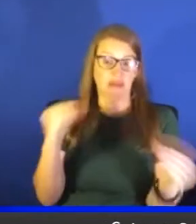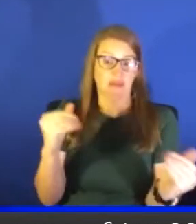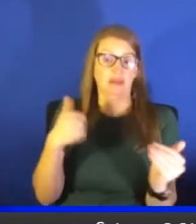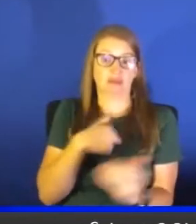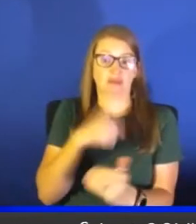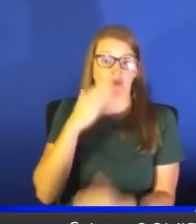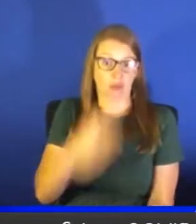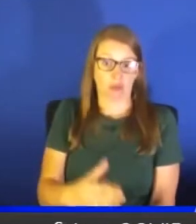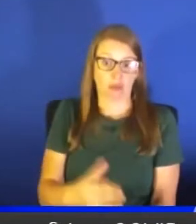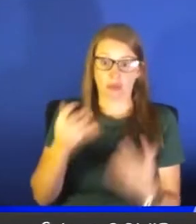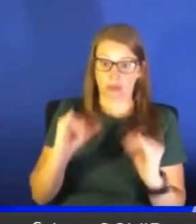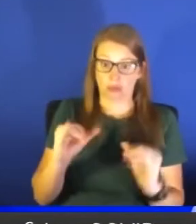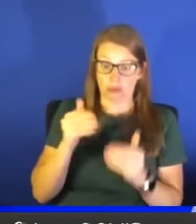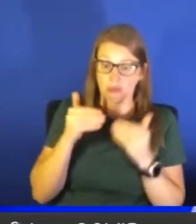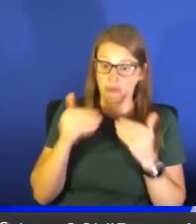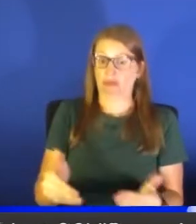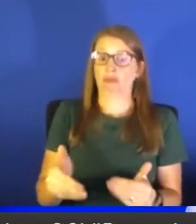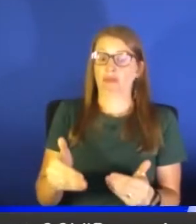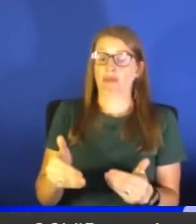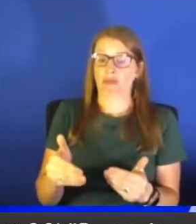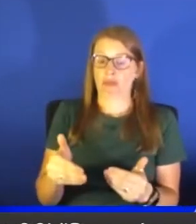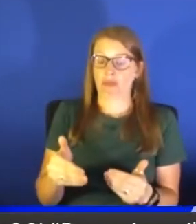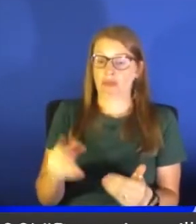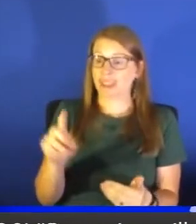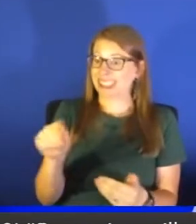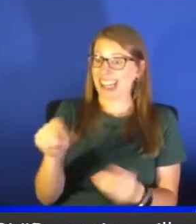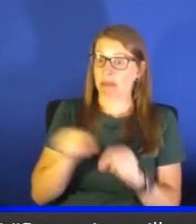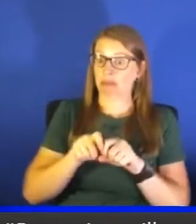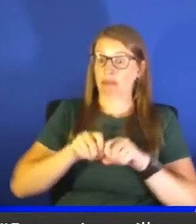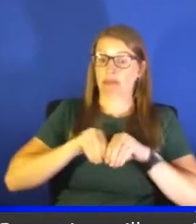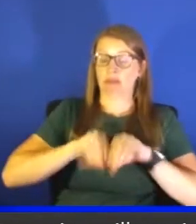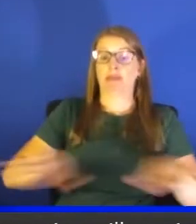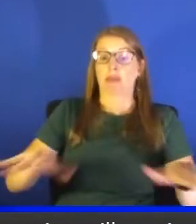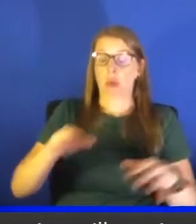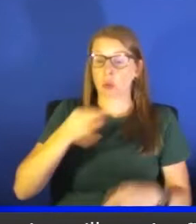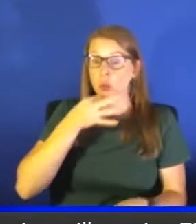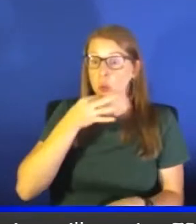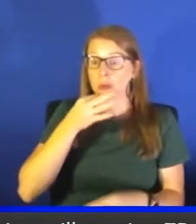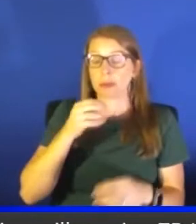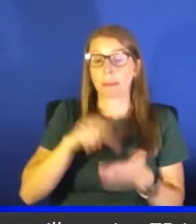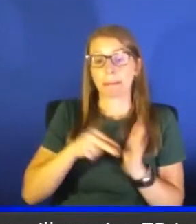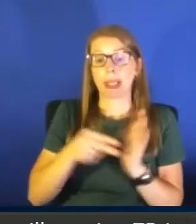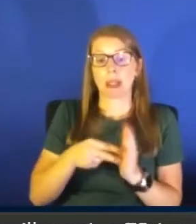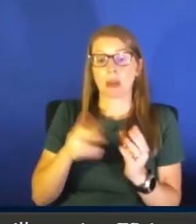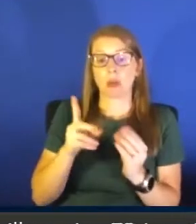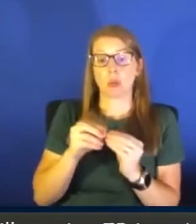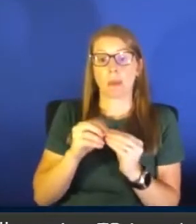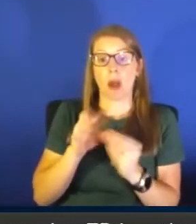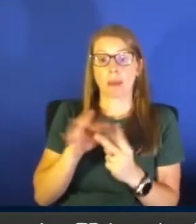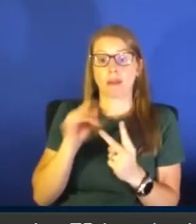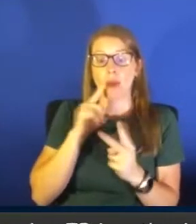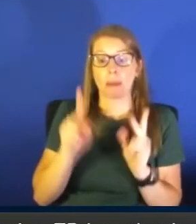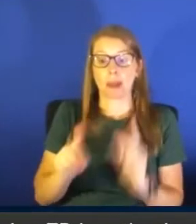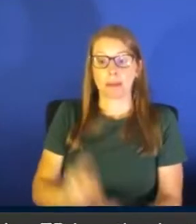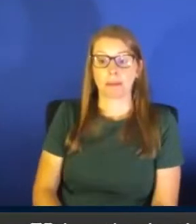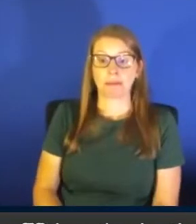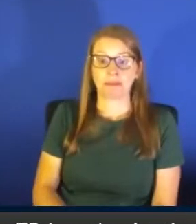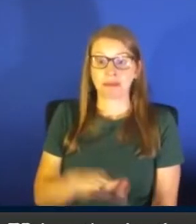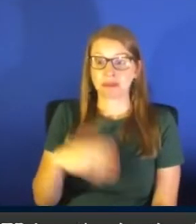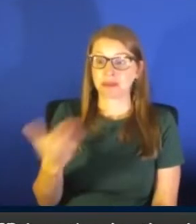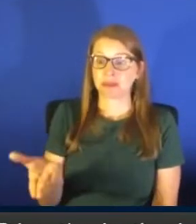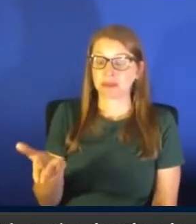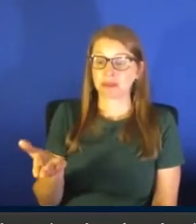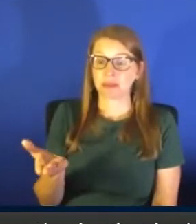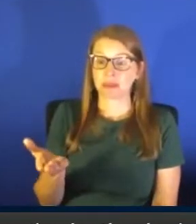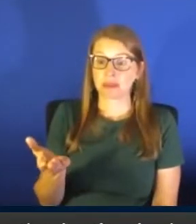moving forward. Hopefully there will be some data out soon. And again, one more option that we can get for people. All right, Bob? Doug from